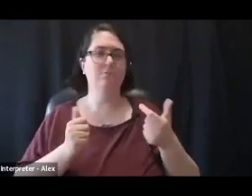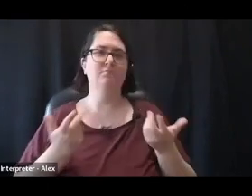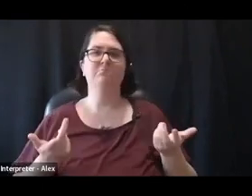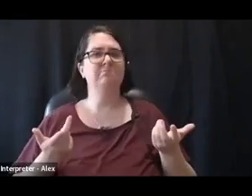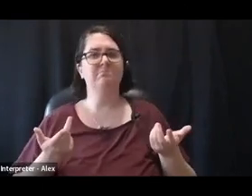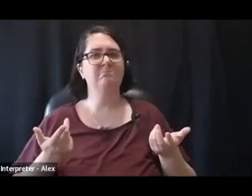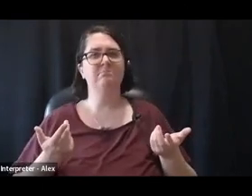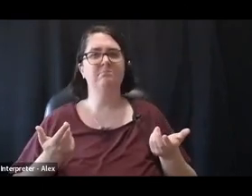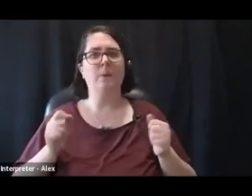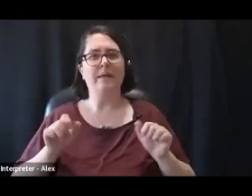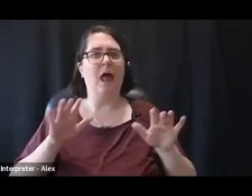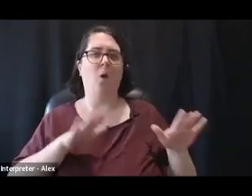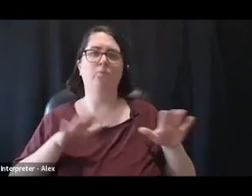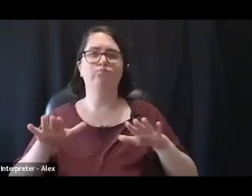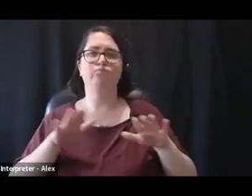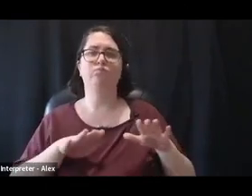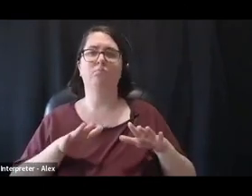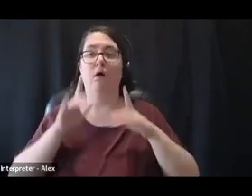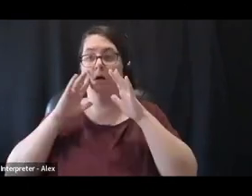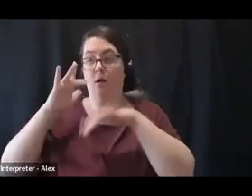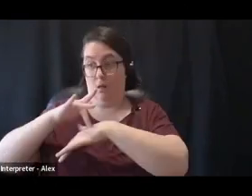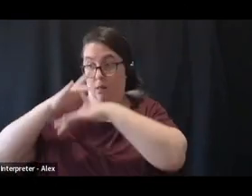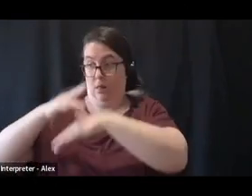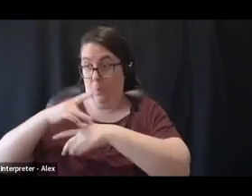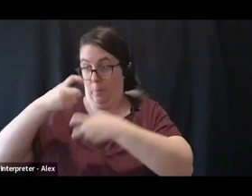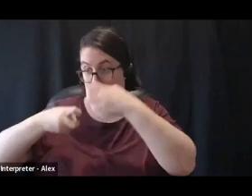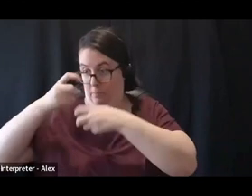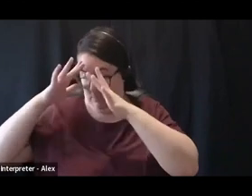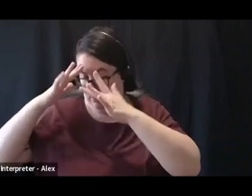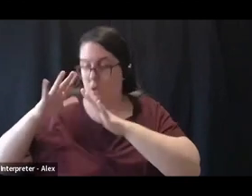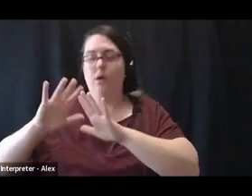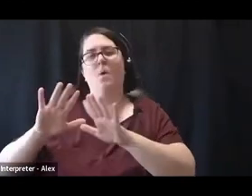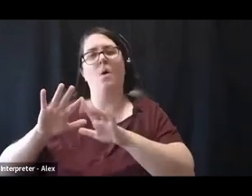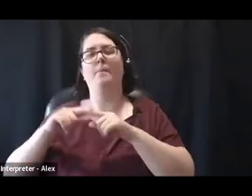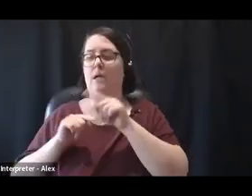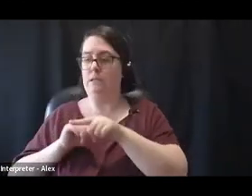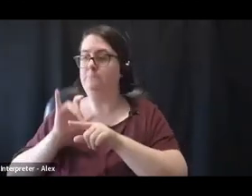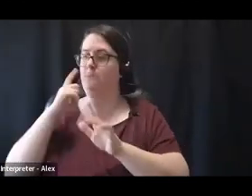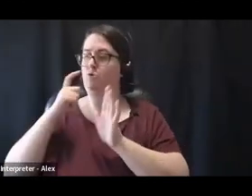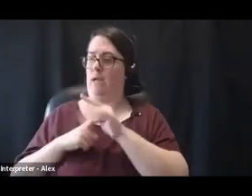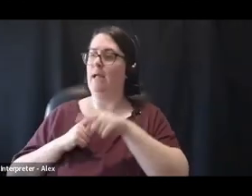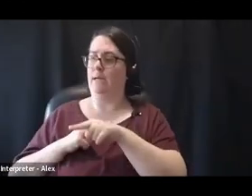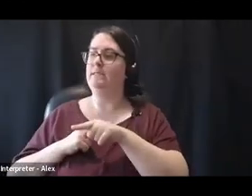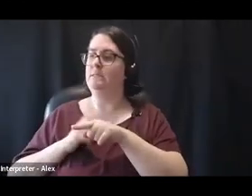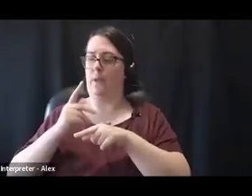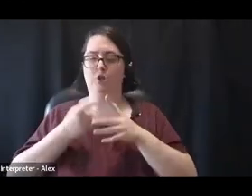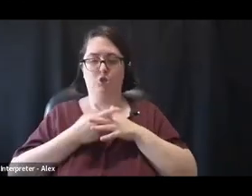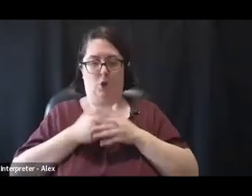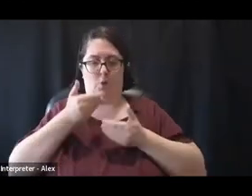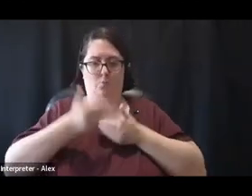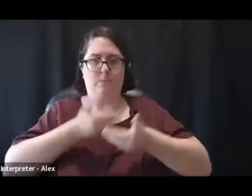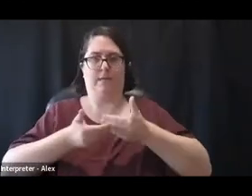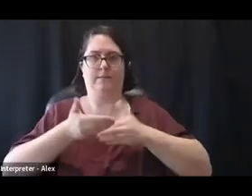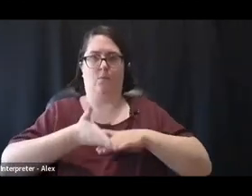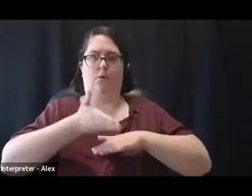but it's not dwelling in that uncertainty that finds us in that space of repeating and